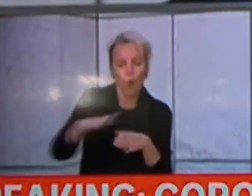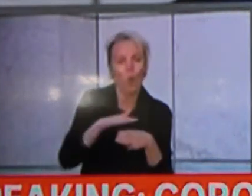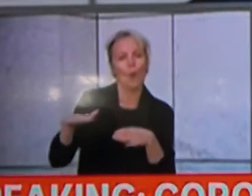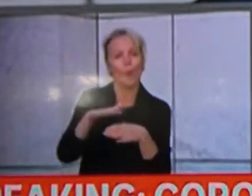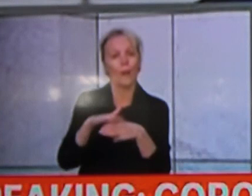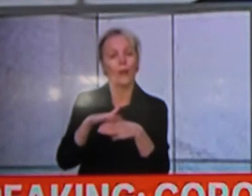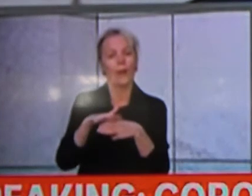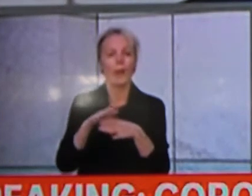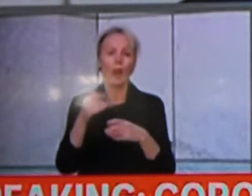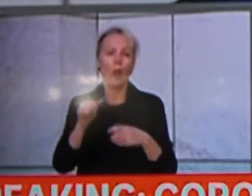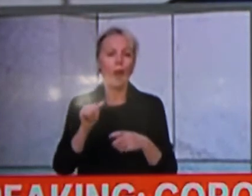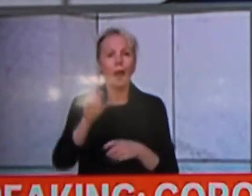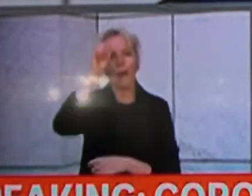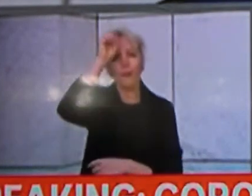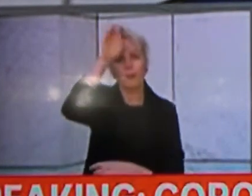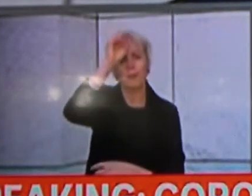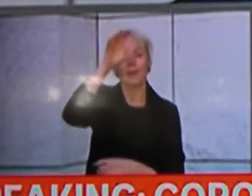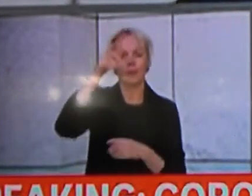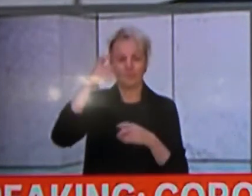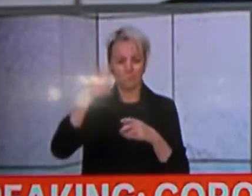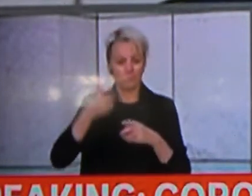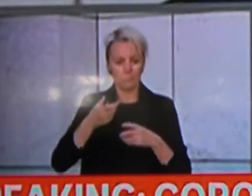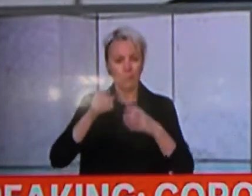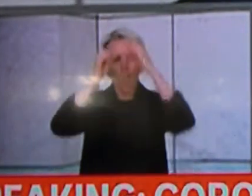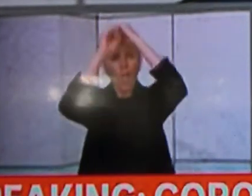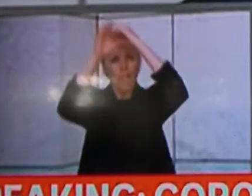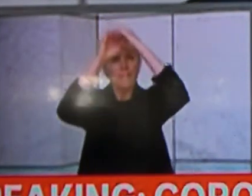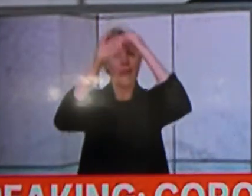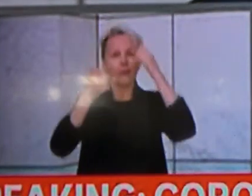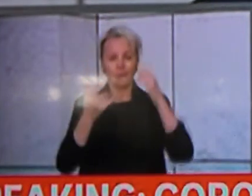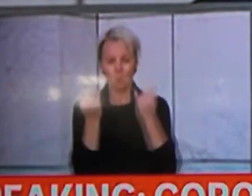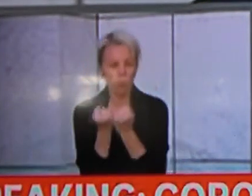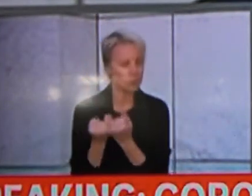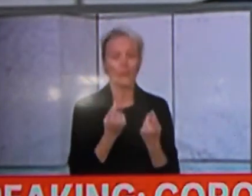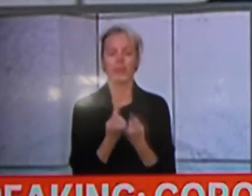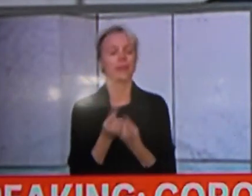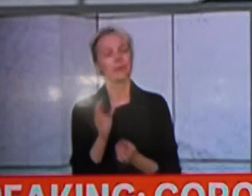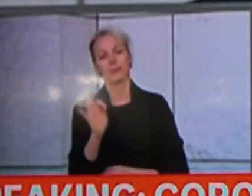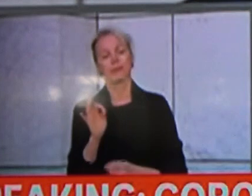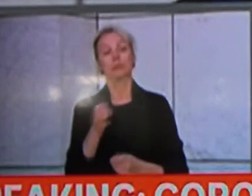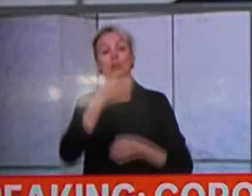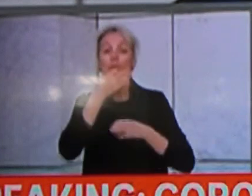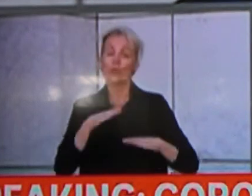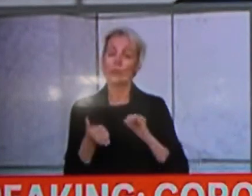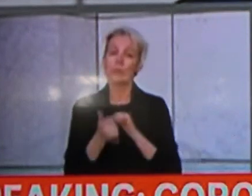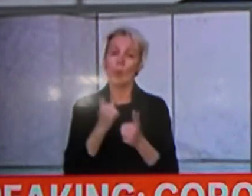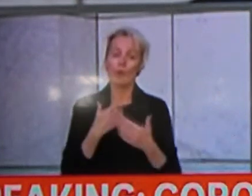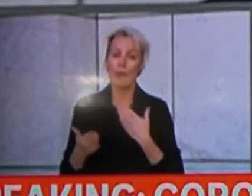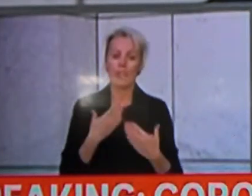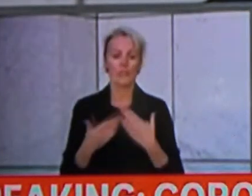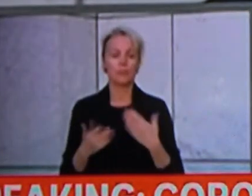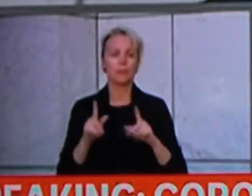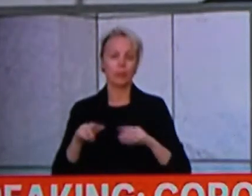the Surf Life Saving Championships, I understand, have been cancelled anyway. And a lot of the arrangements, particularly for kids' sport and